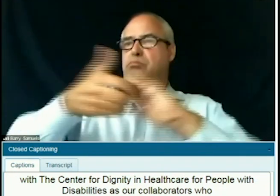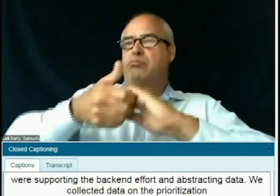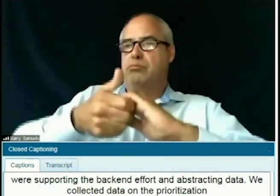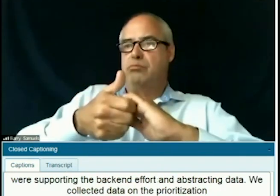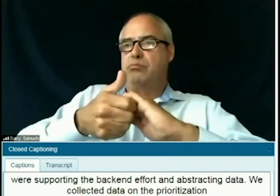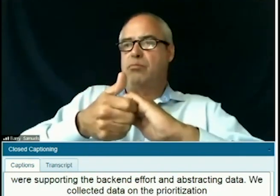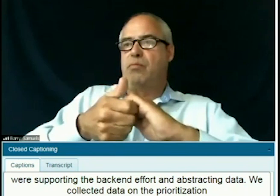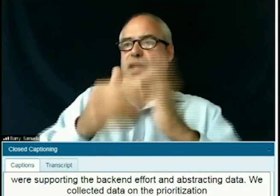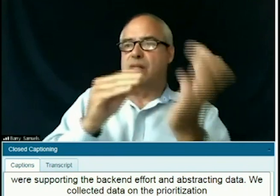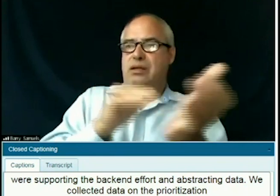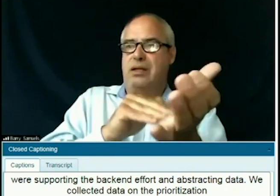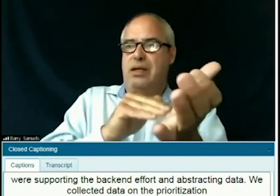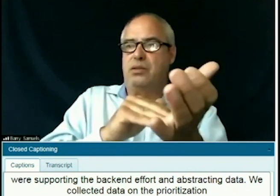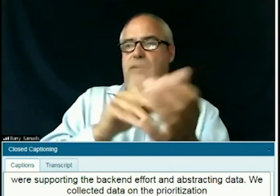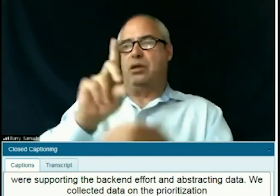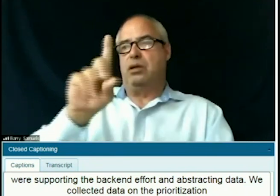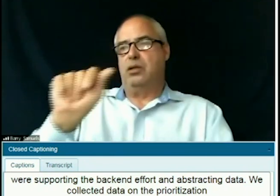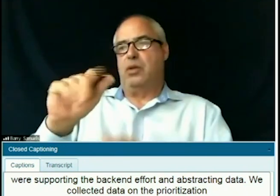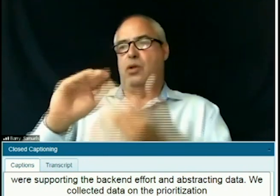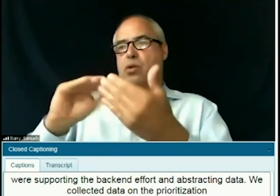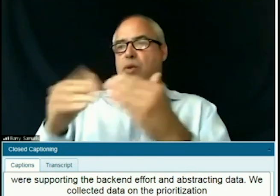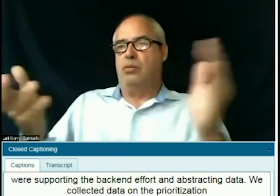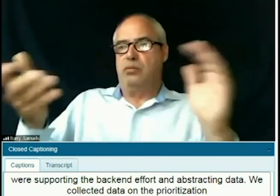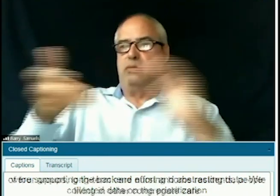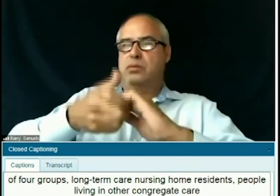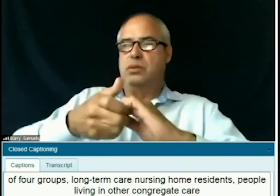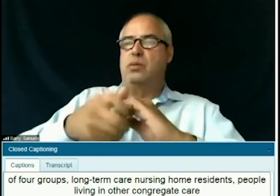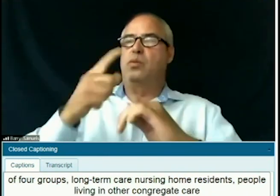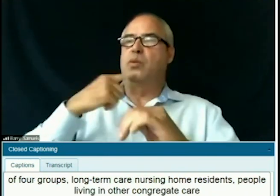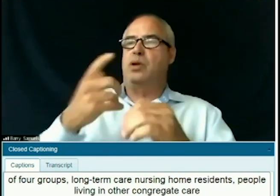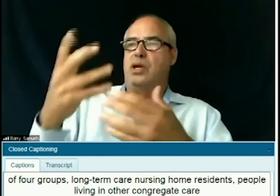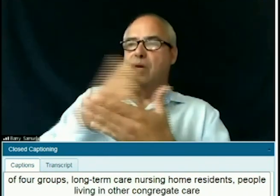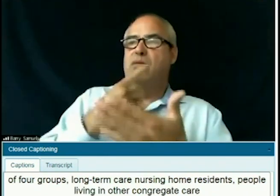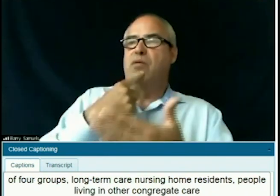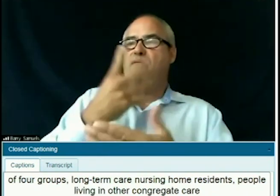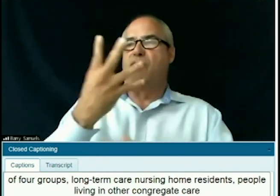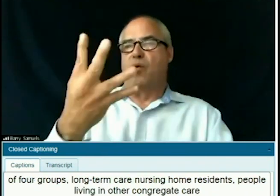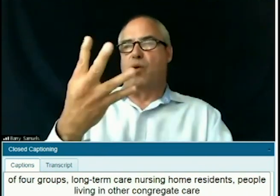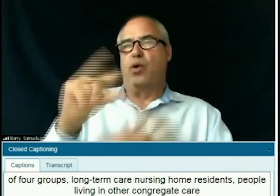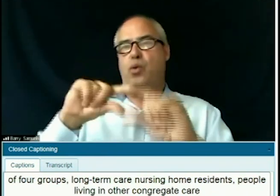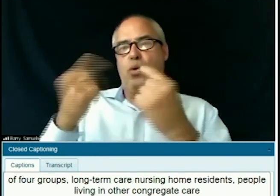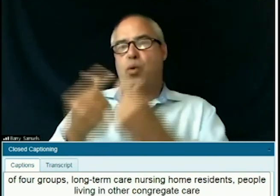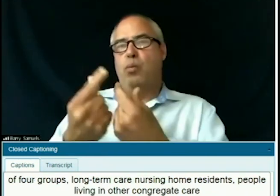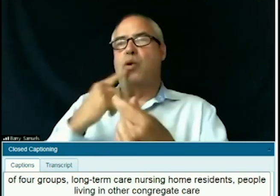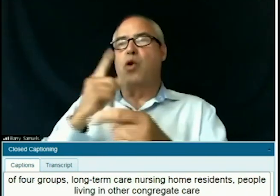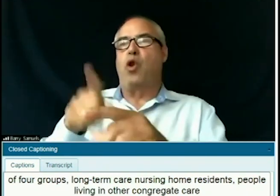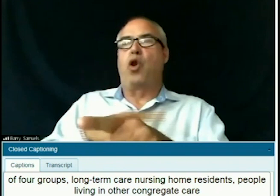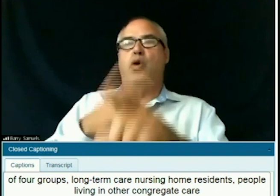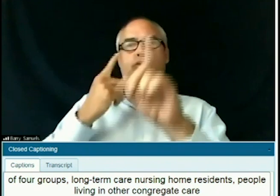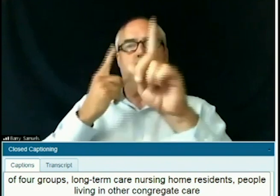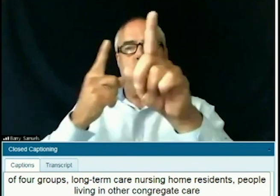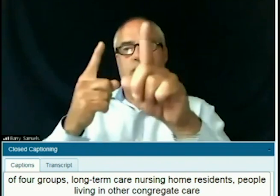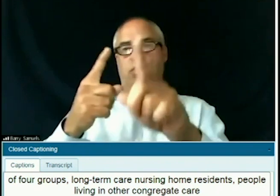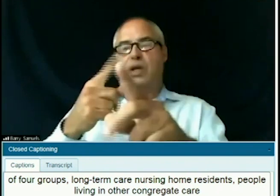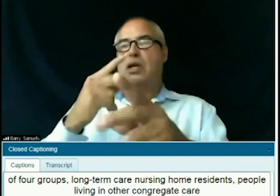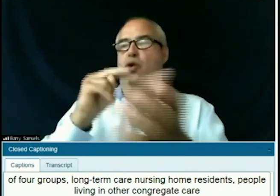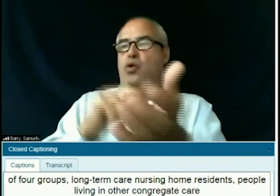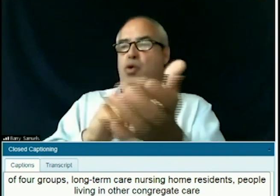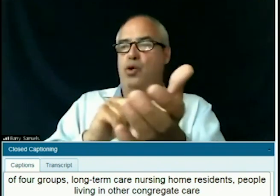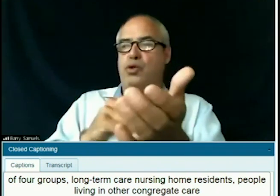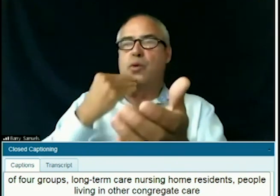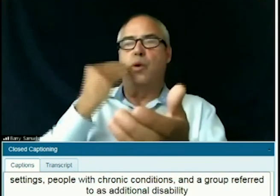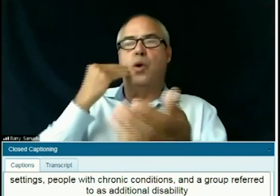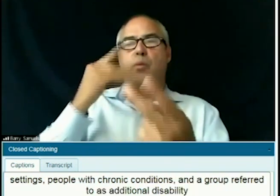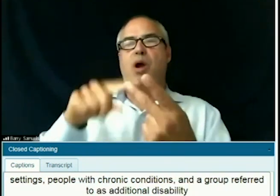data. We collected data on the prioritization of 4 groups: long-term care and nursing home residents, people living in other congregate